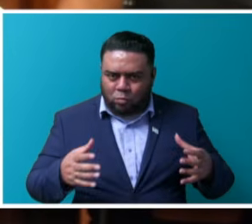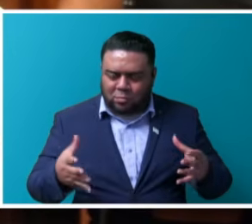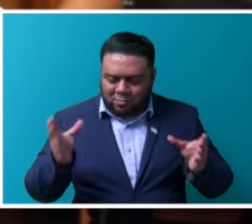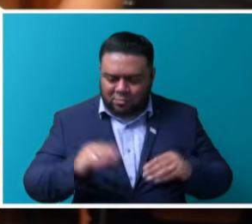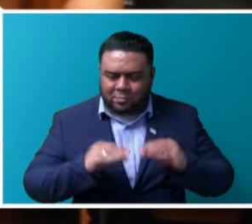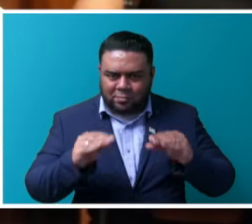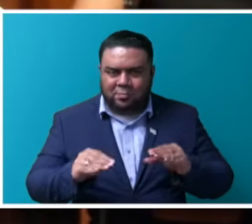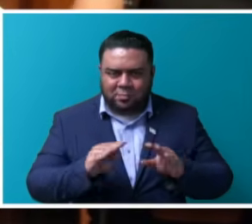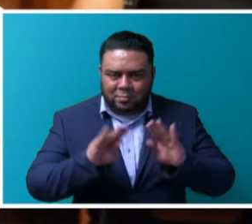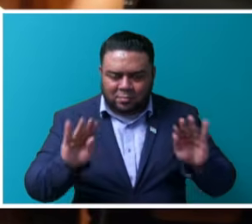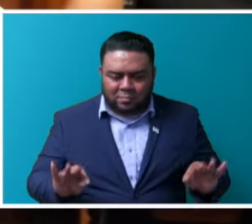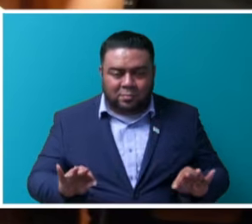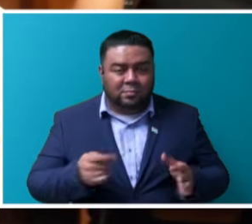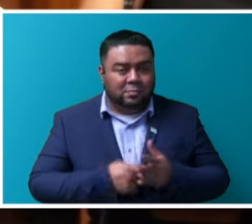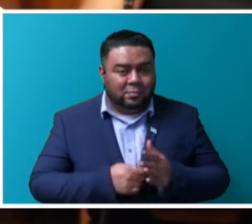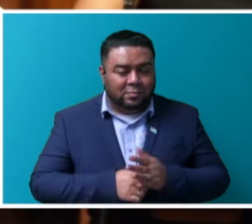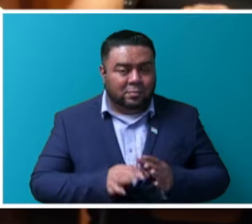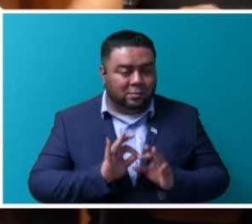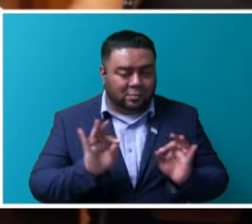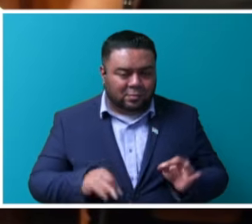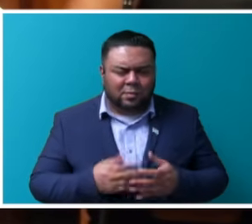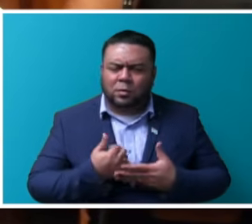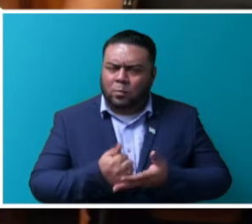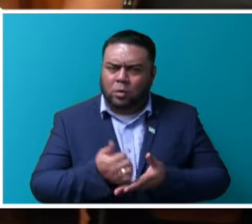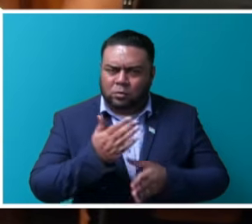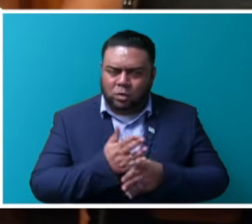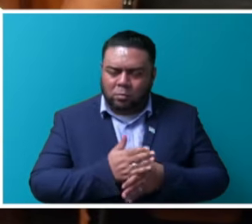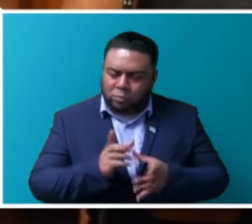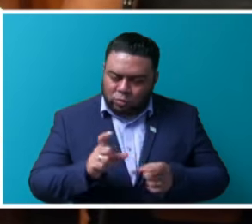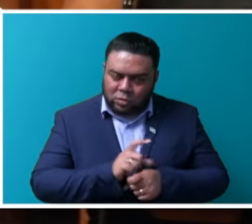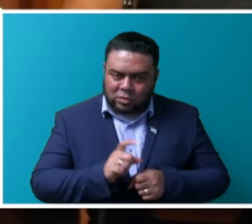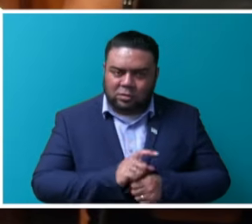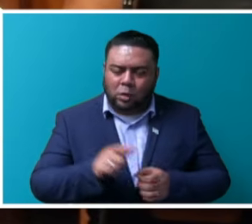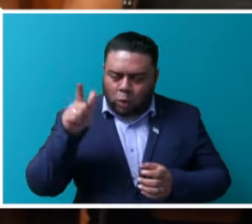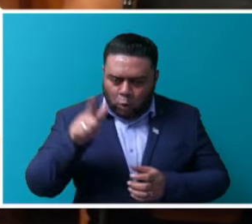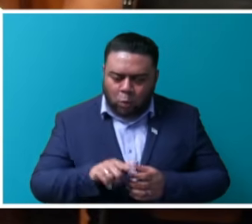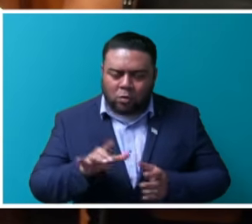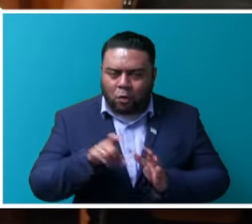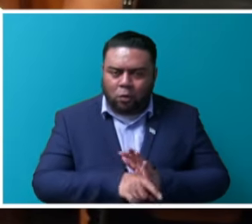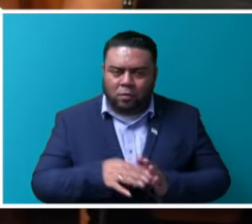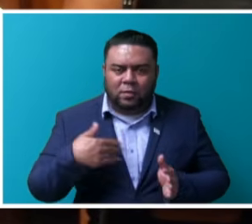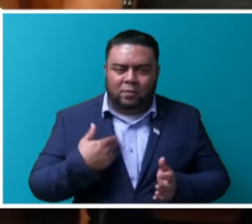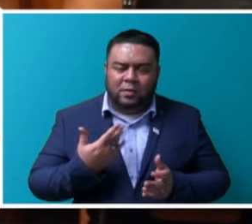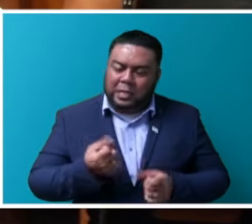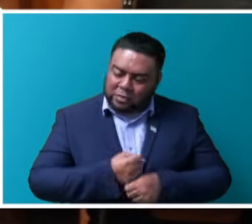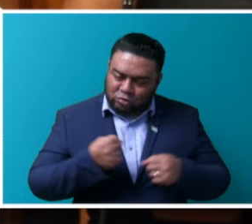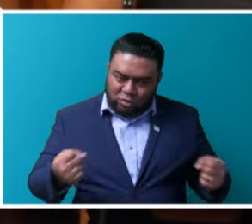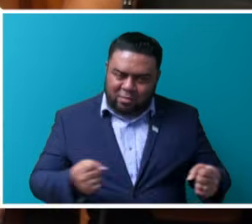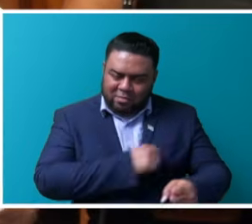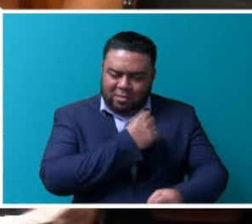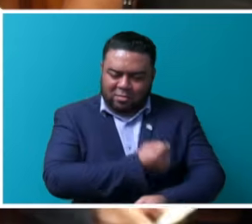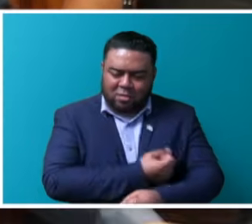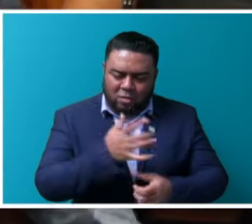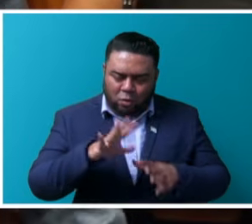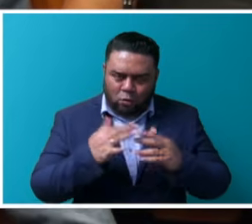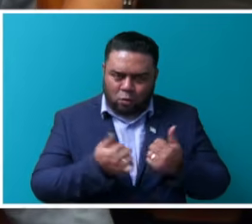tax framework. It rewards innovation, supports job creation, lowers the cost of living, and strengthens the social contract